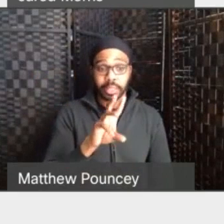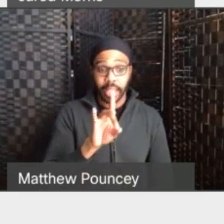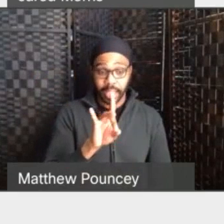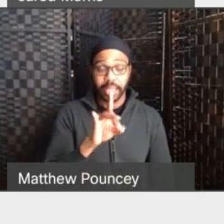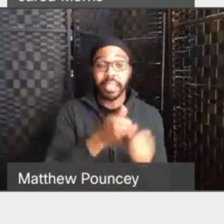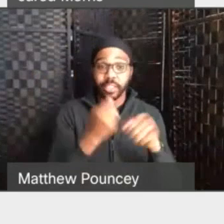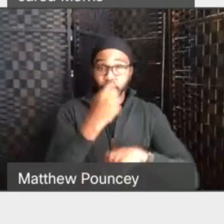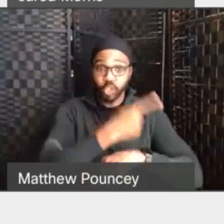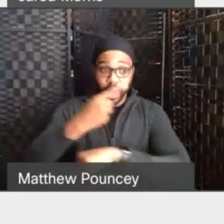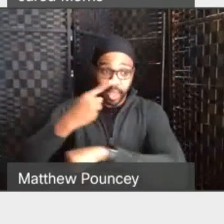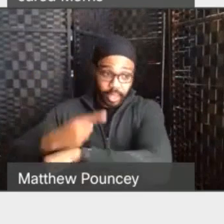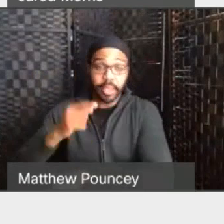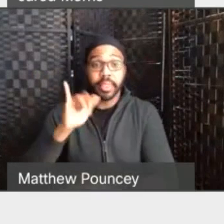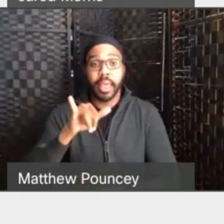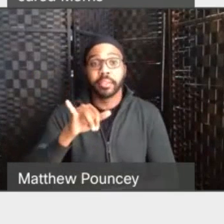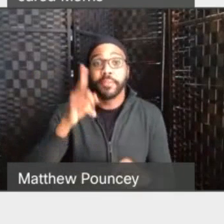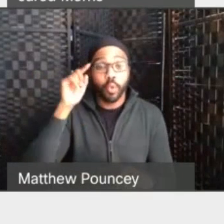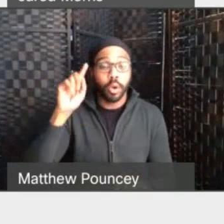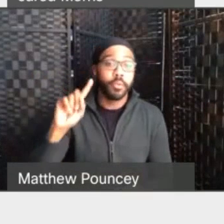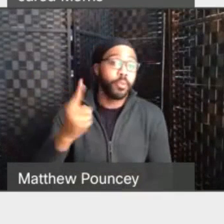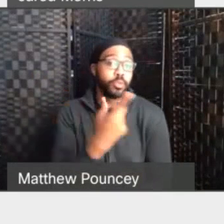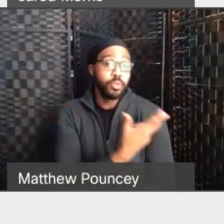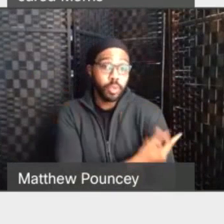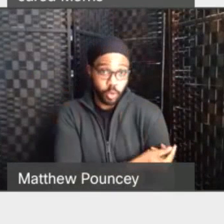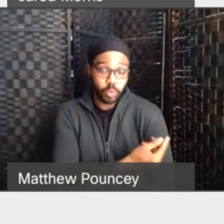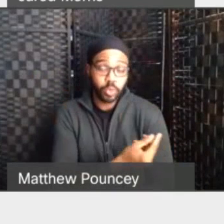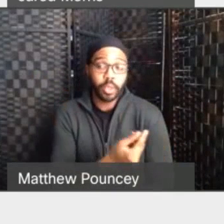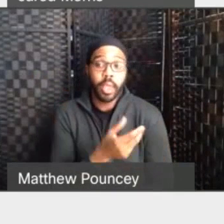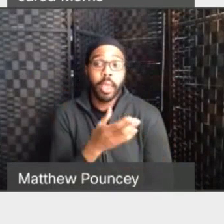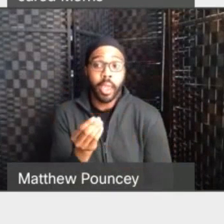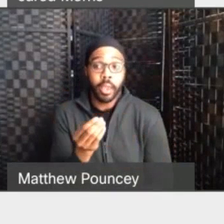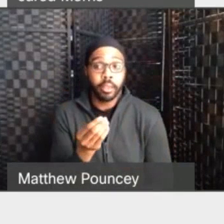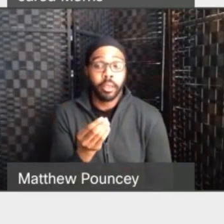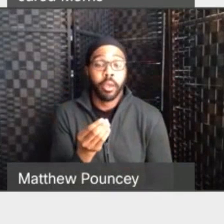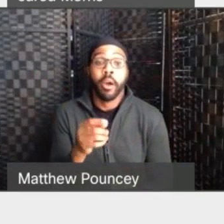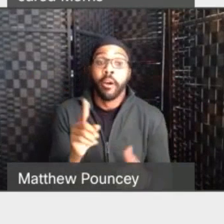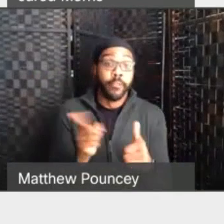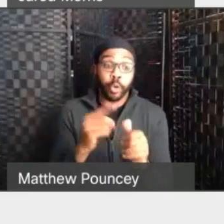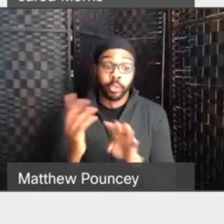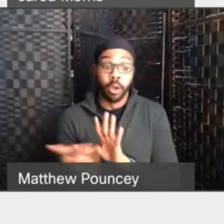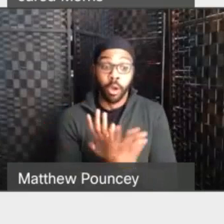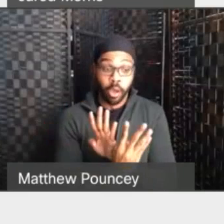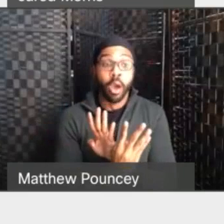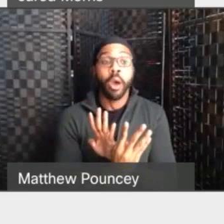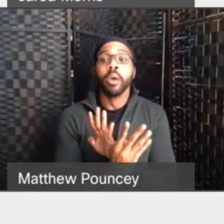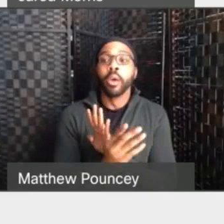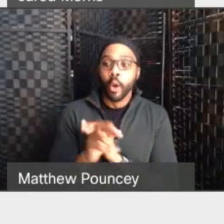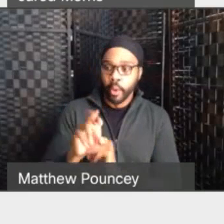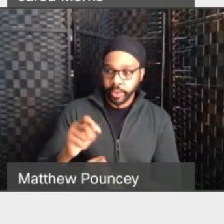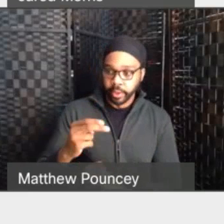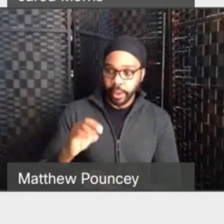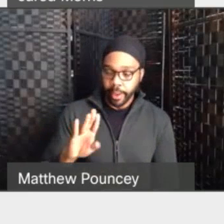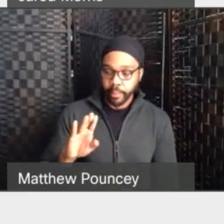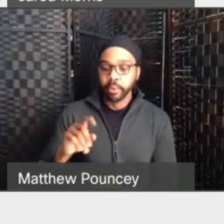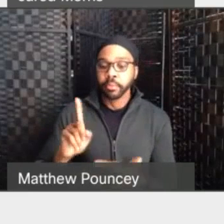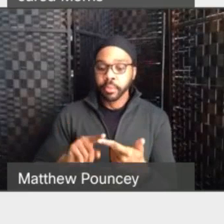for dose 1. And they will first take the leftover people from ICF and ResHab and 65 plus,